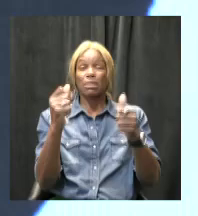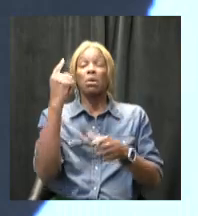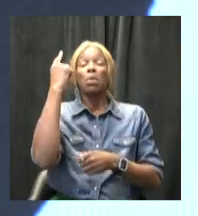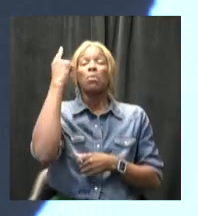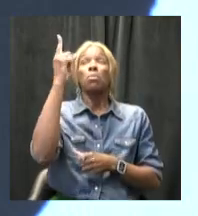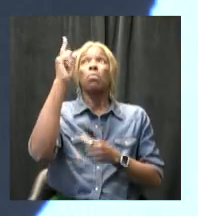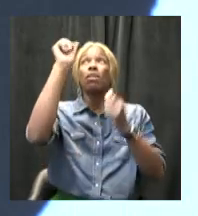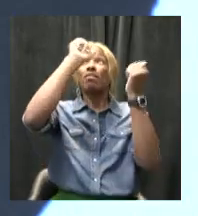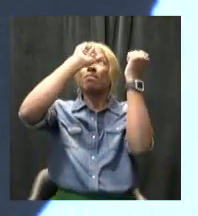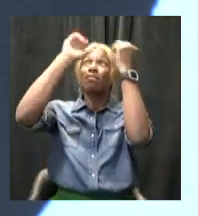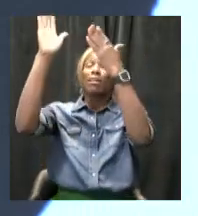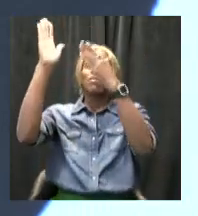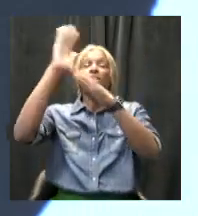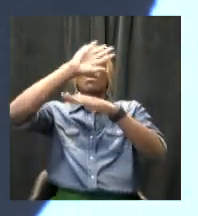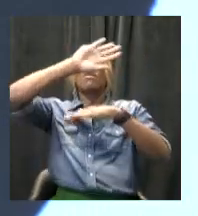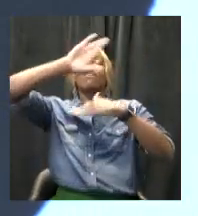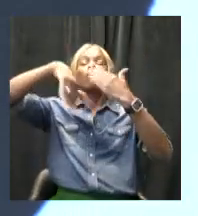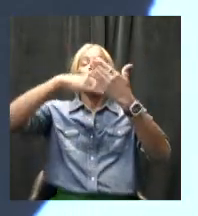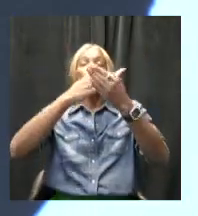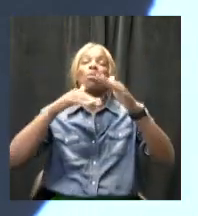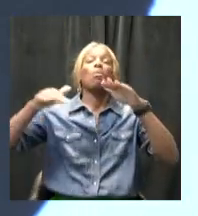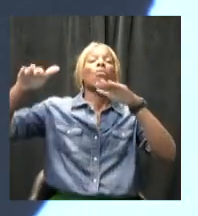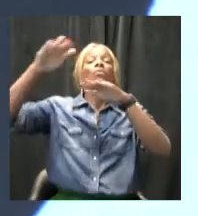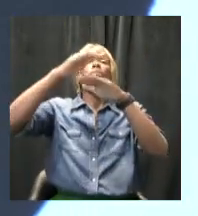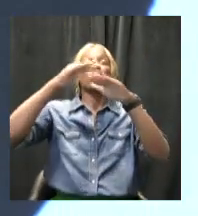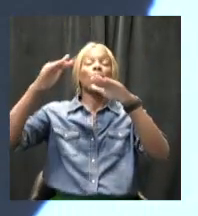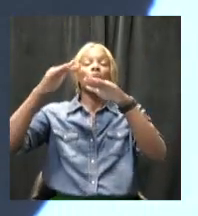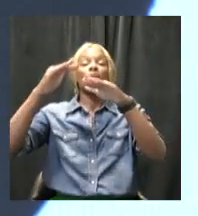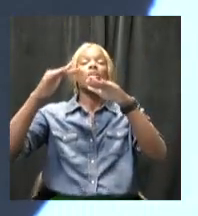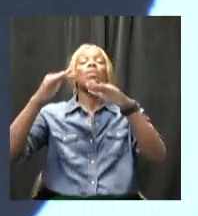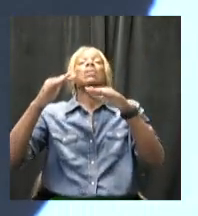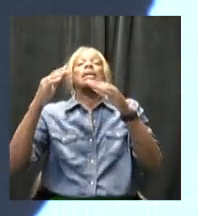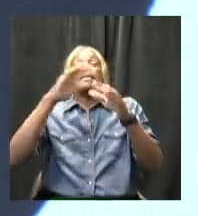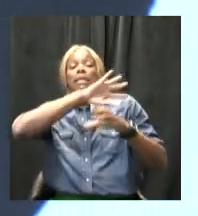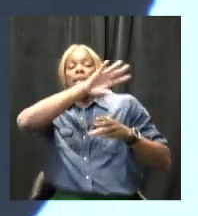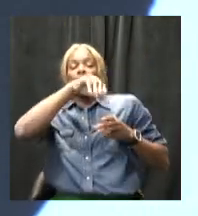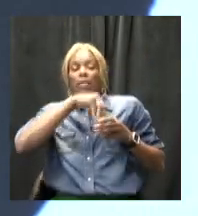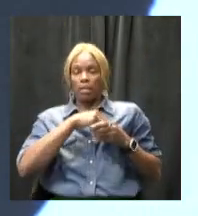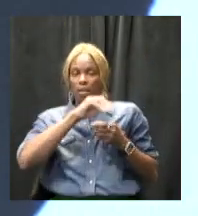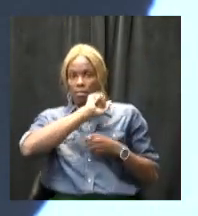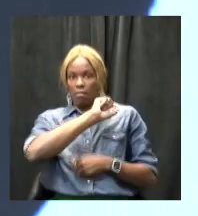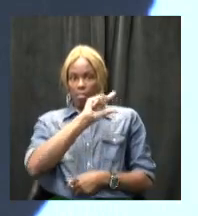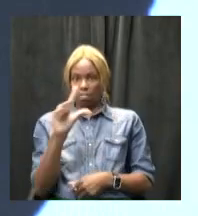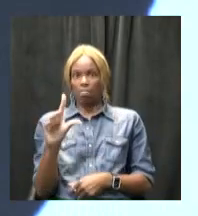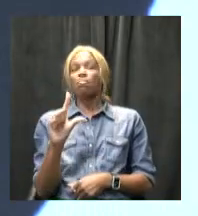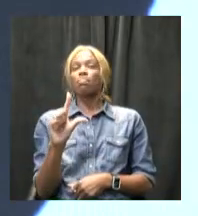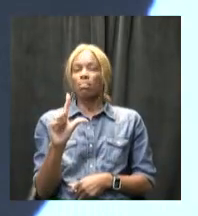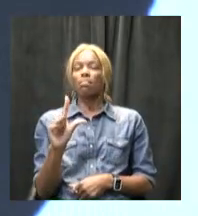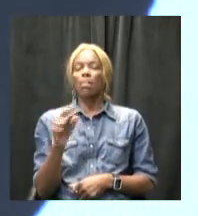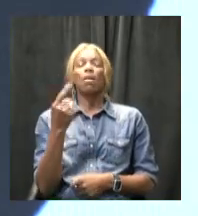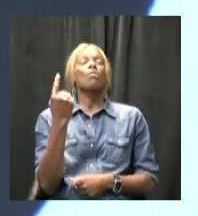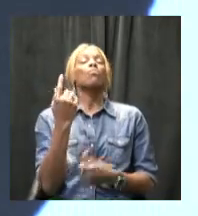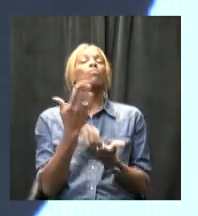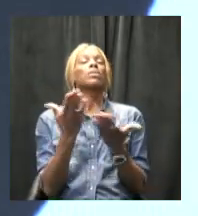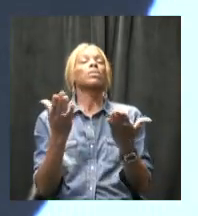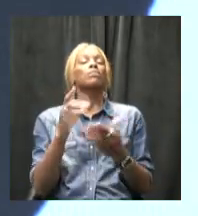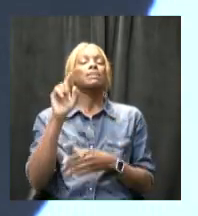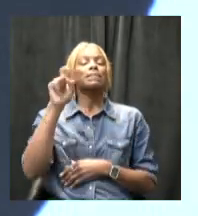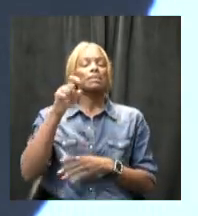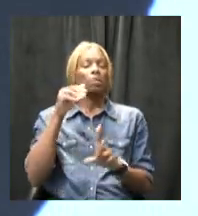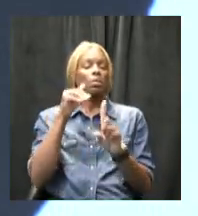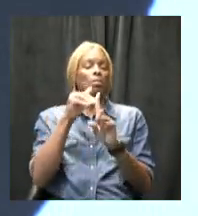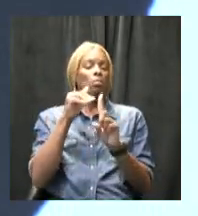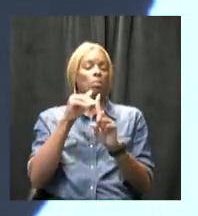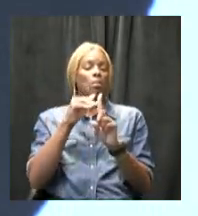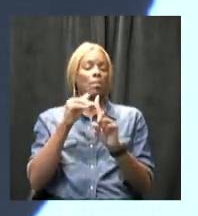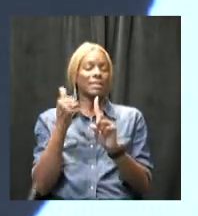of all, who is over all, through all, and in all. One of the things that we have to remind